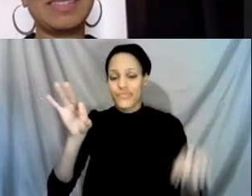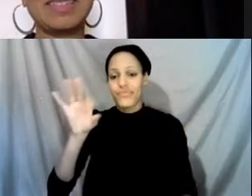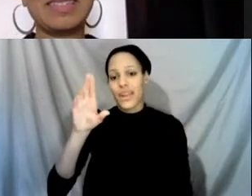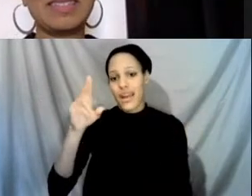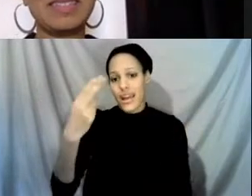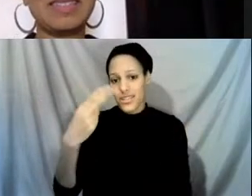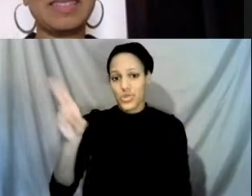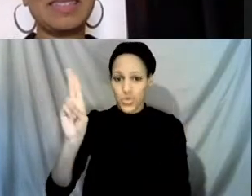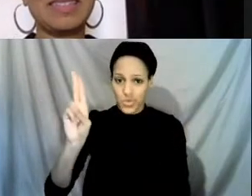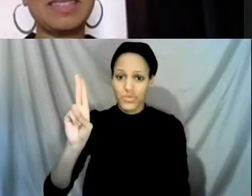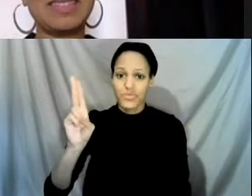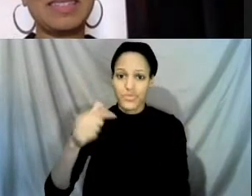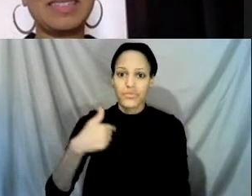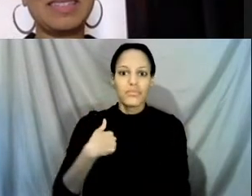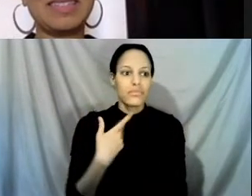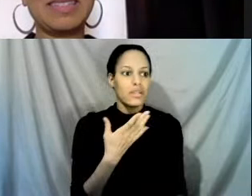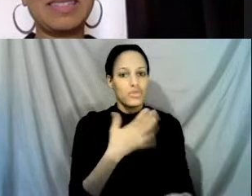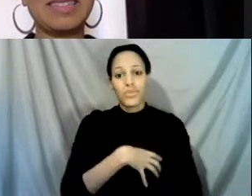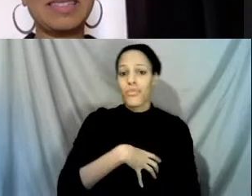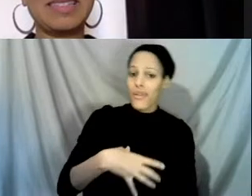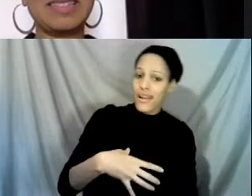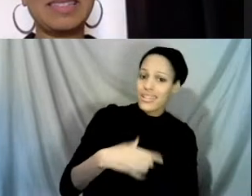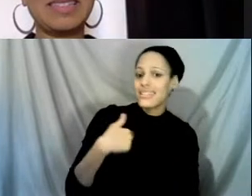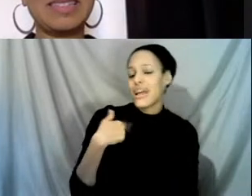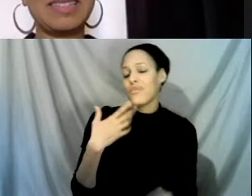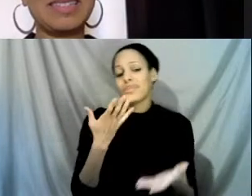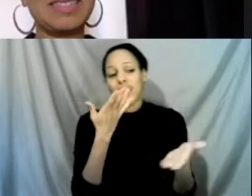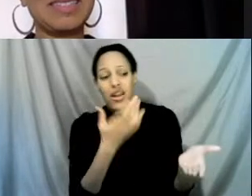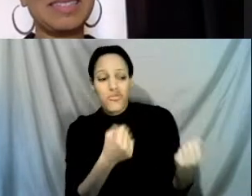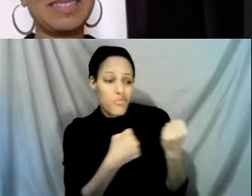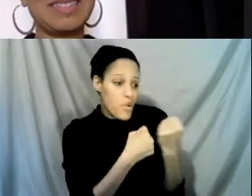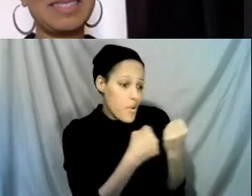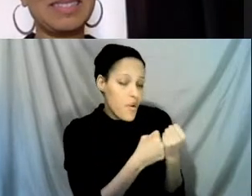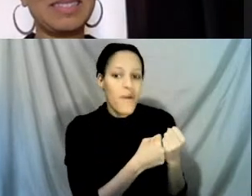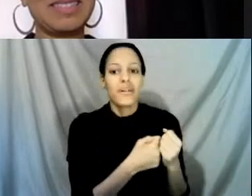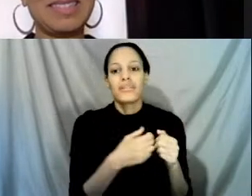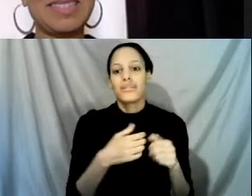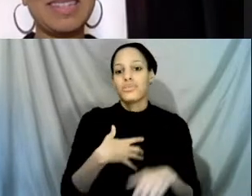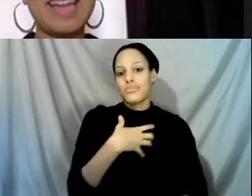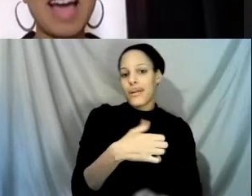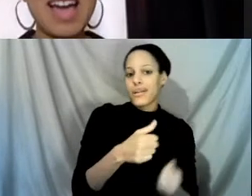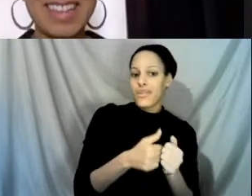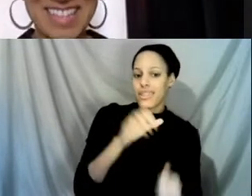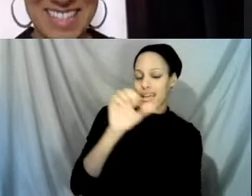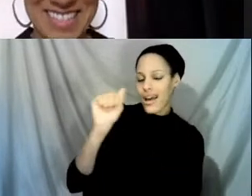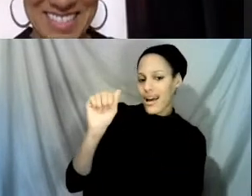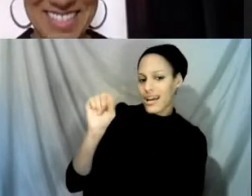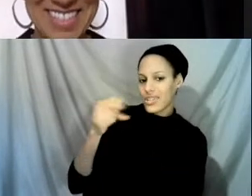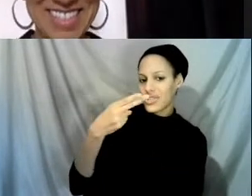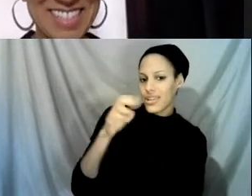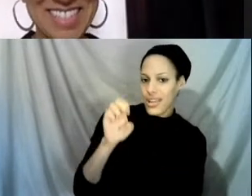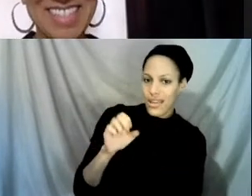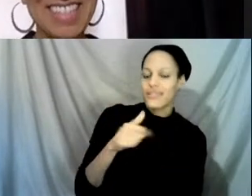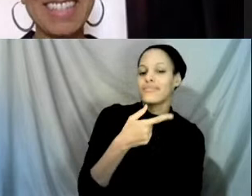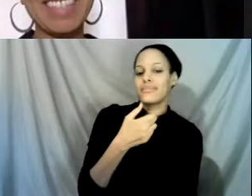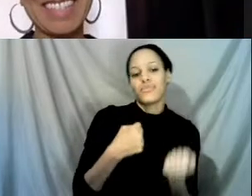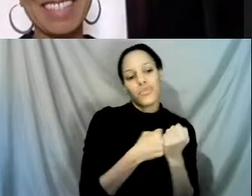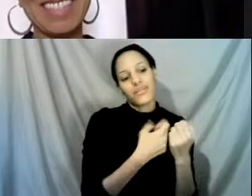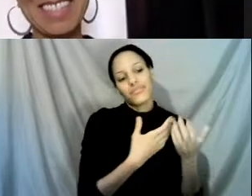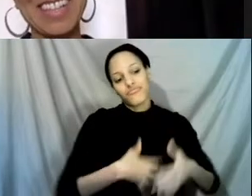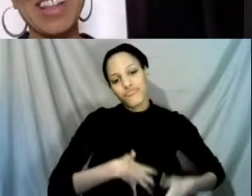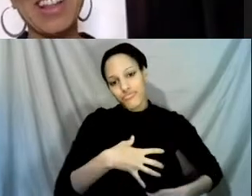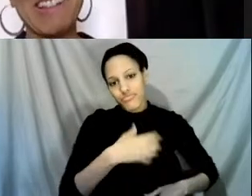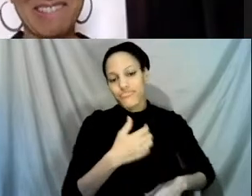there for her, and that we were, with Ashe. I'm sorry. Same thing, Ashe, Charmaine.